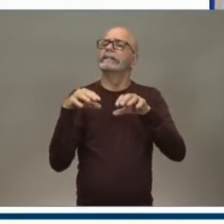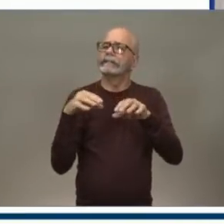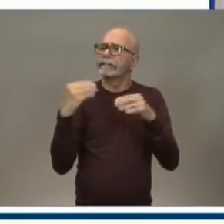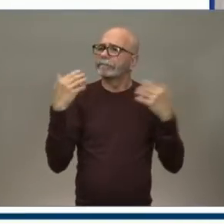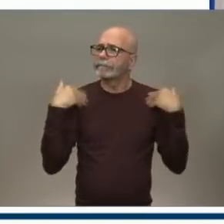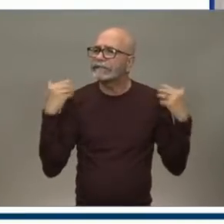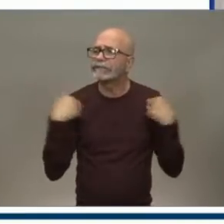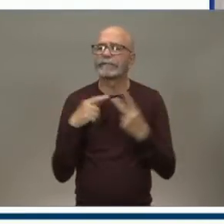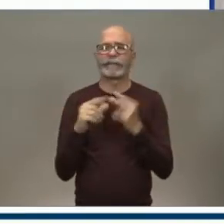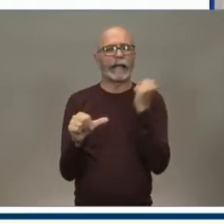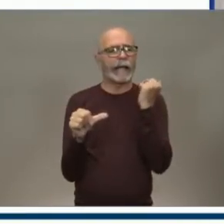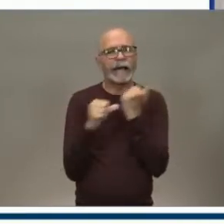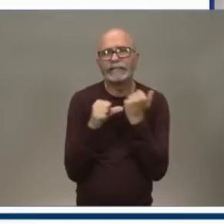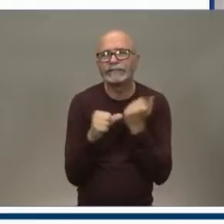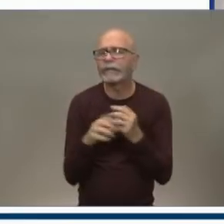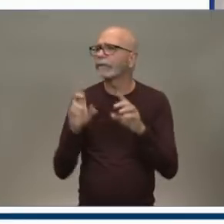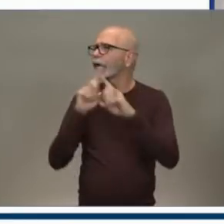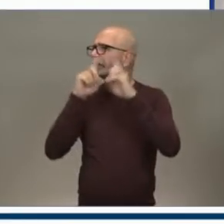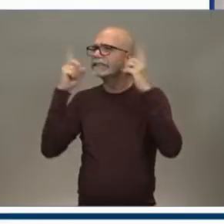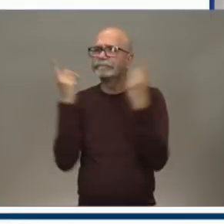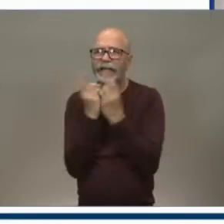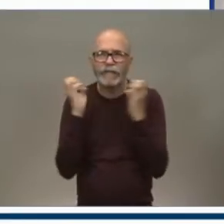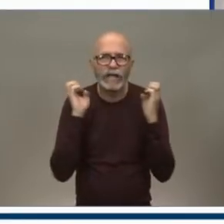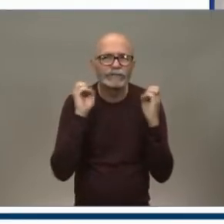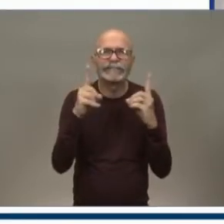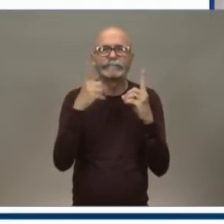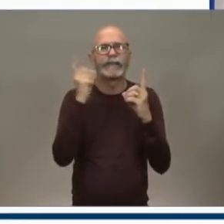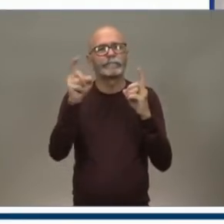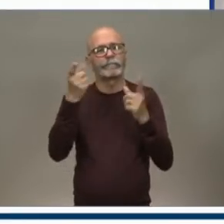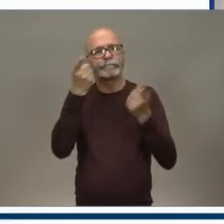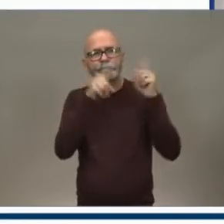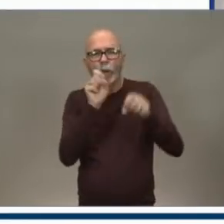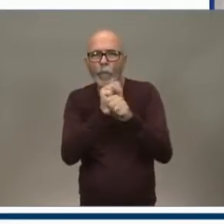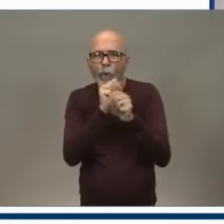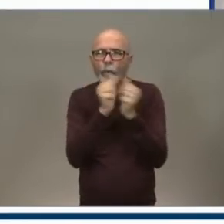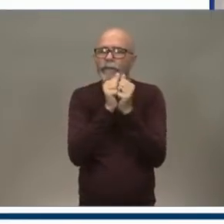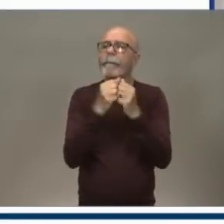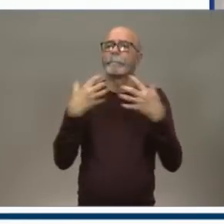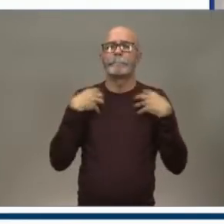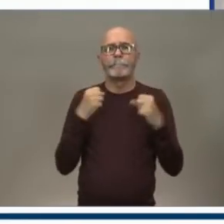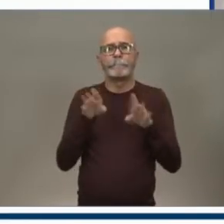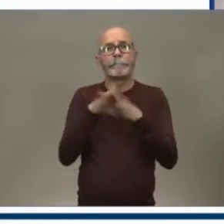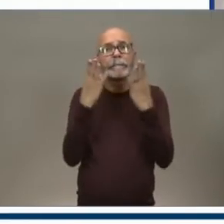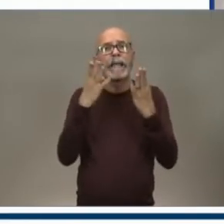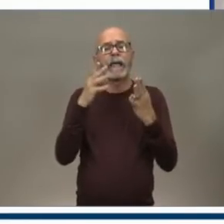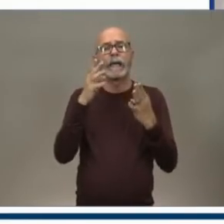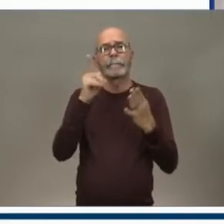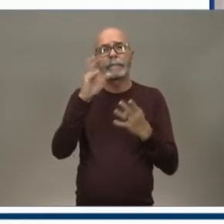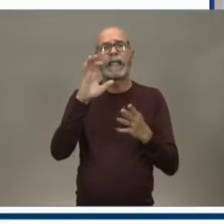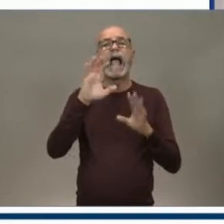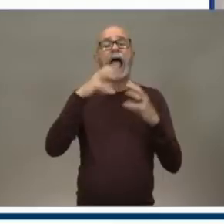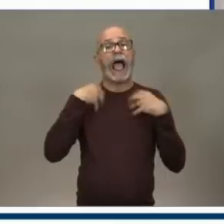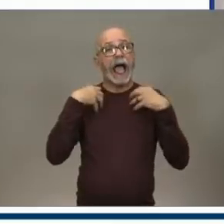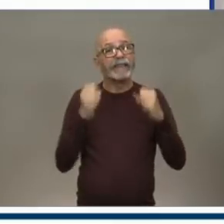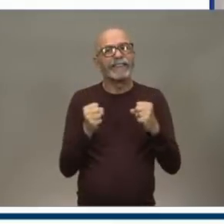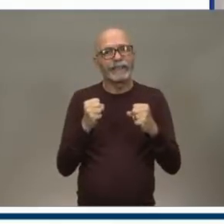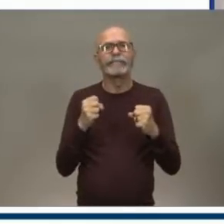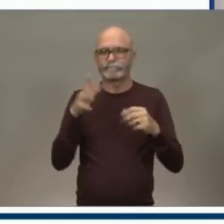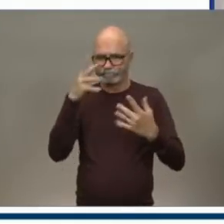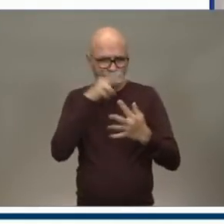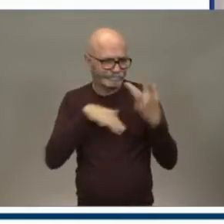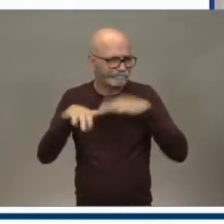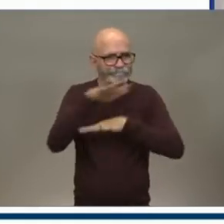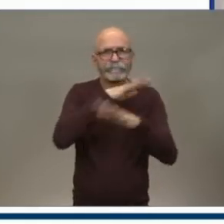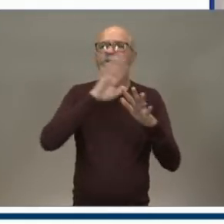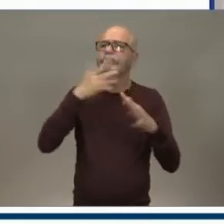public health to ensure that the learning environment is safe. It's why we implemented the mask measure when we did, ahead of